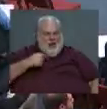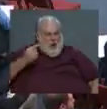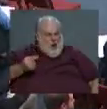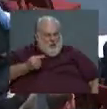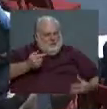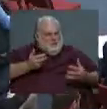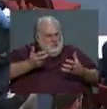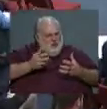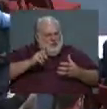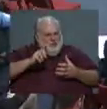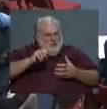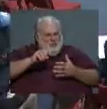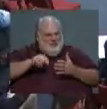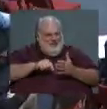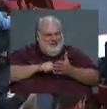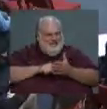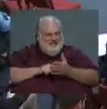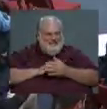this.